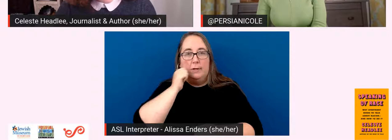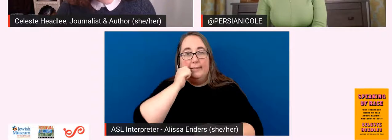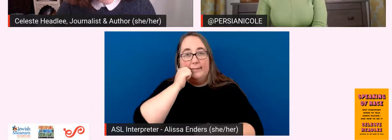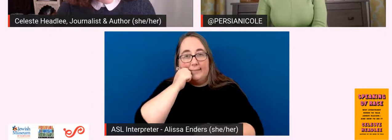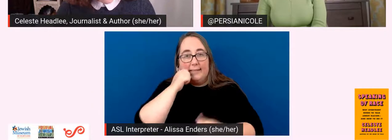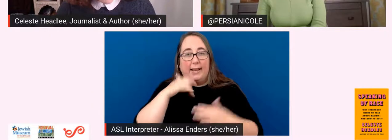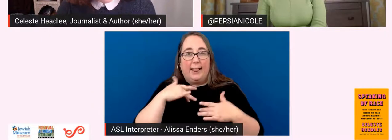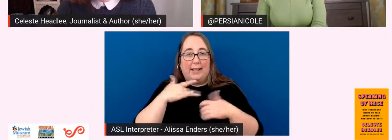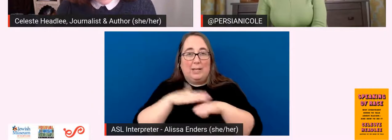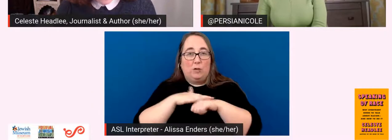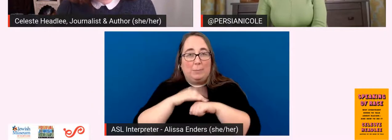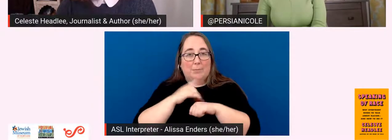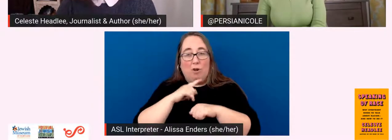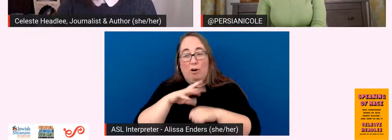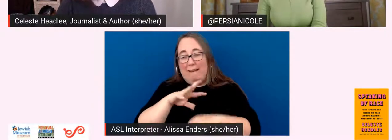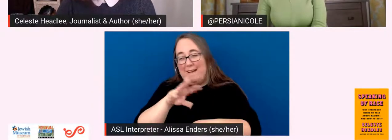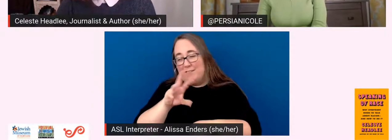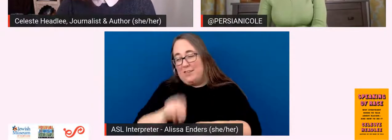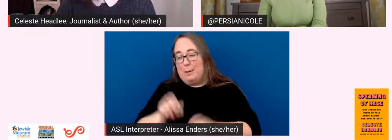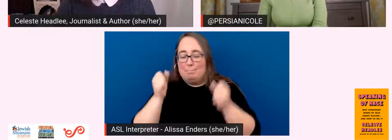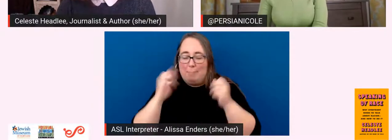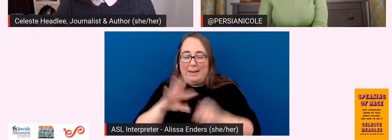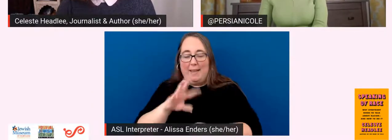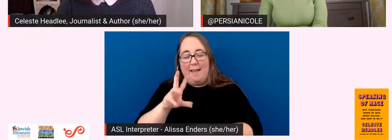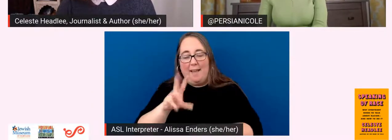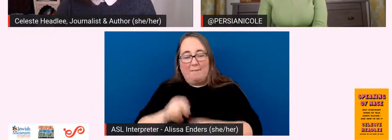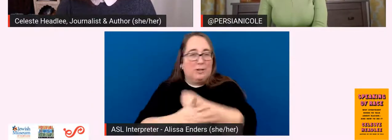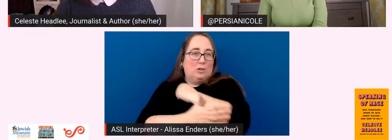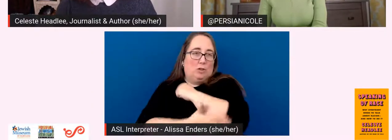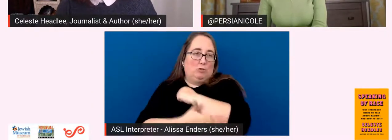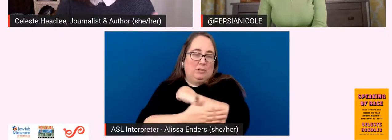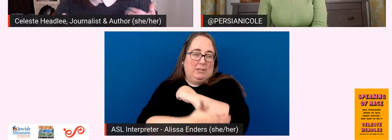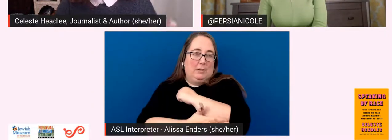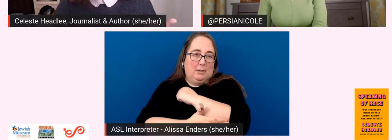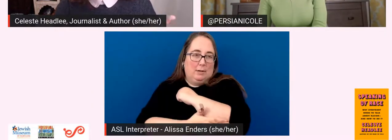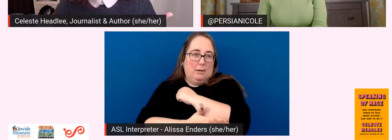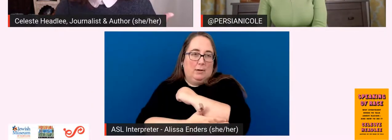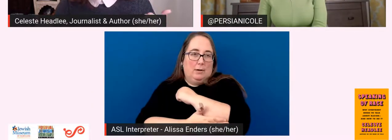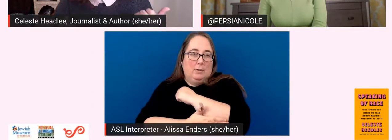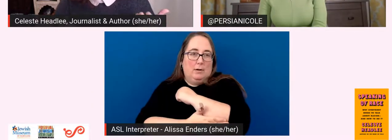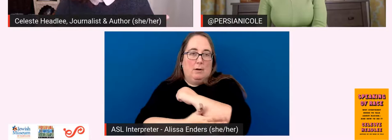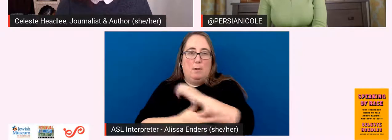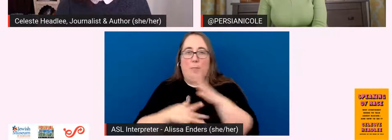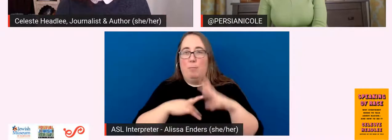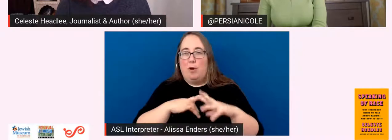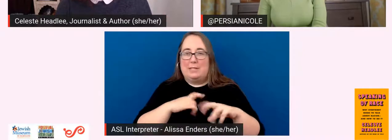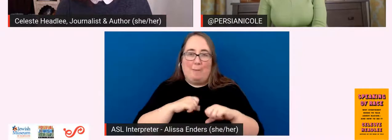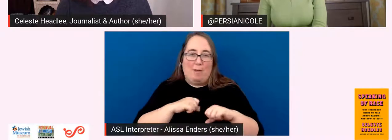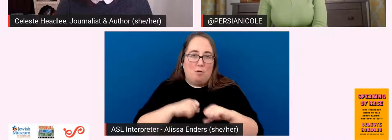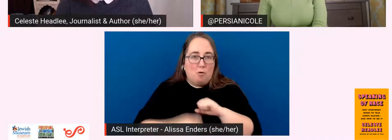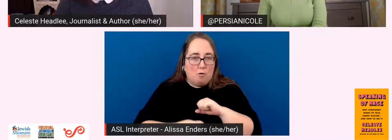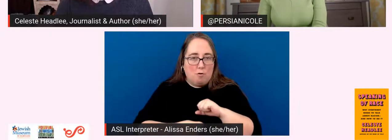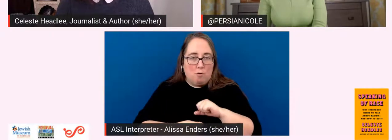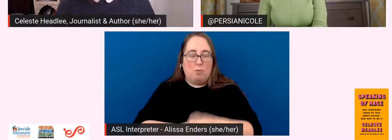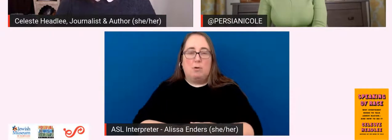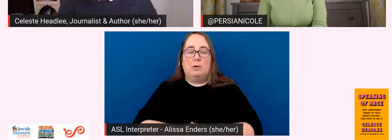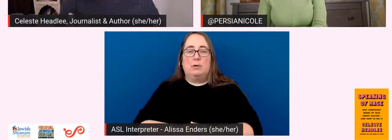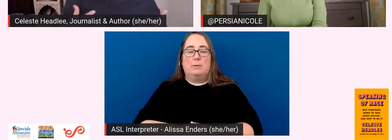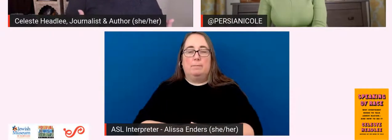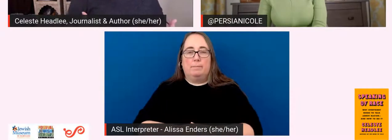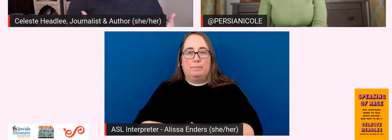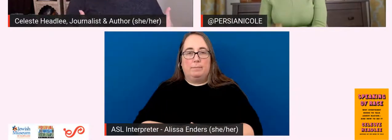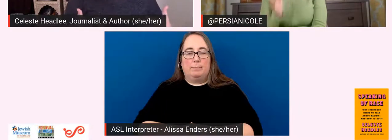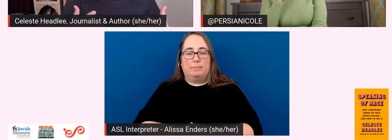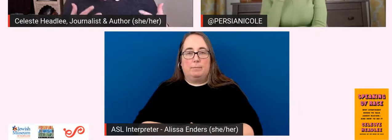creams are in Africa, in many African countries. Yeah. Like, that breaks my heart. But it is